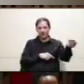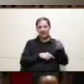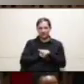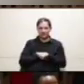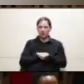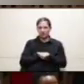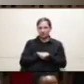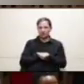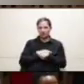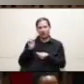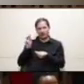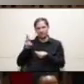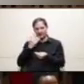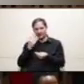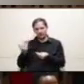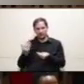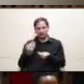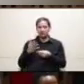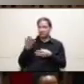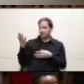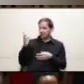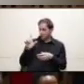now. Yes, thank you. Lapus Kachne?